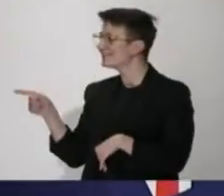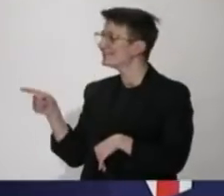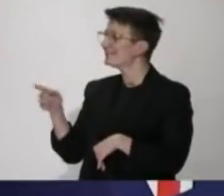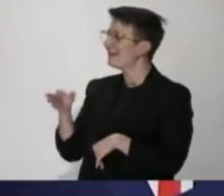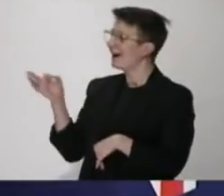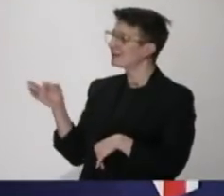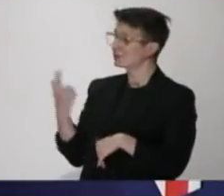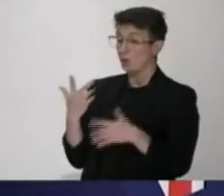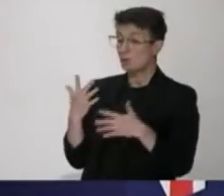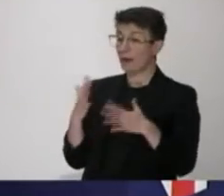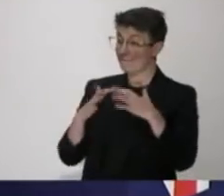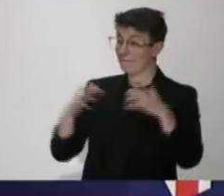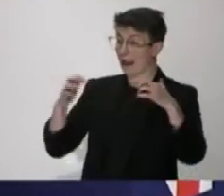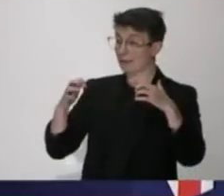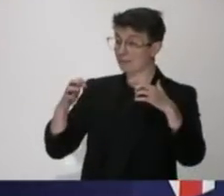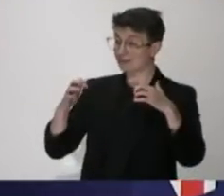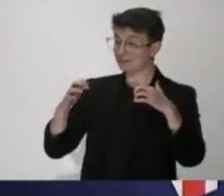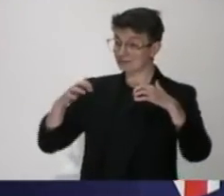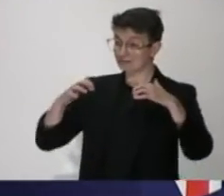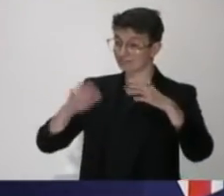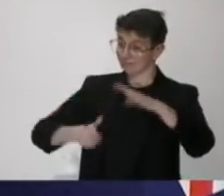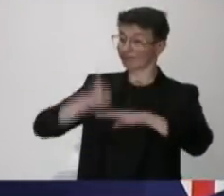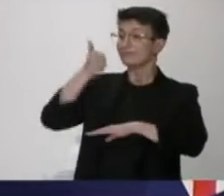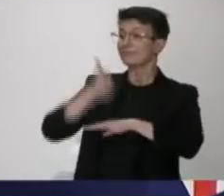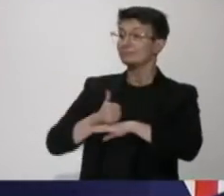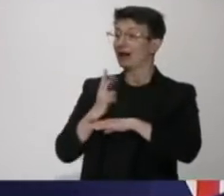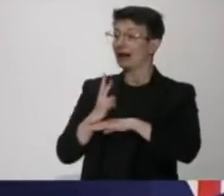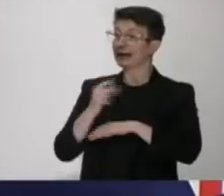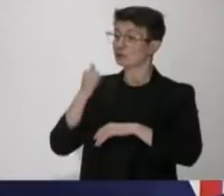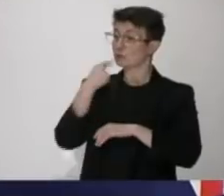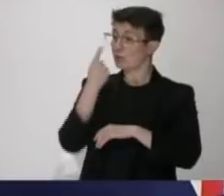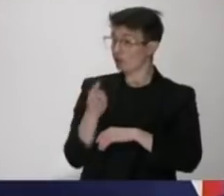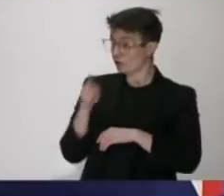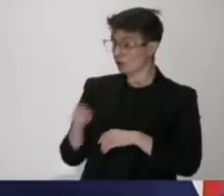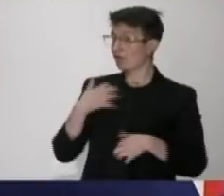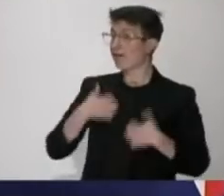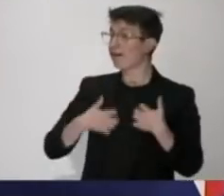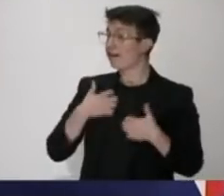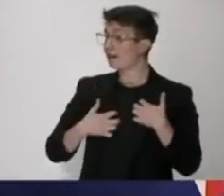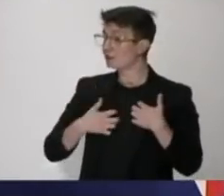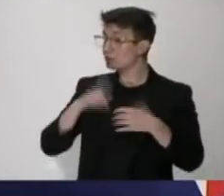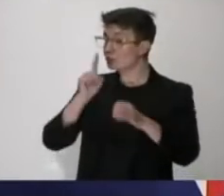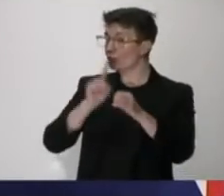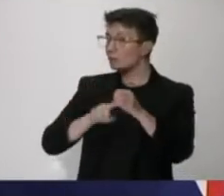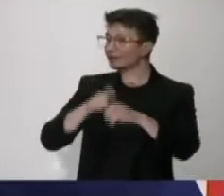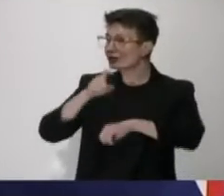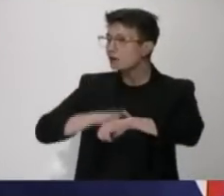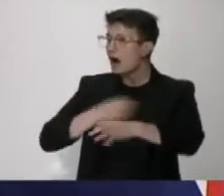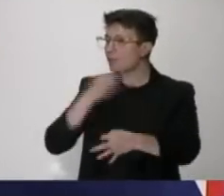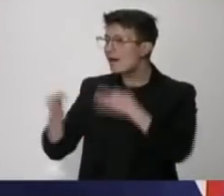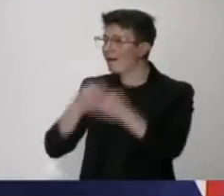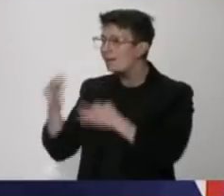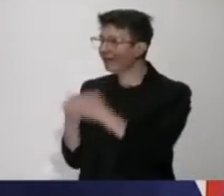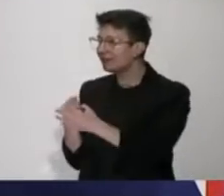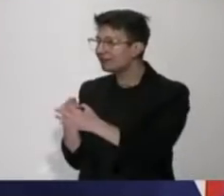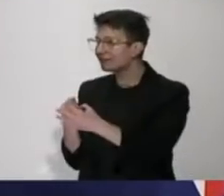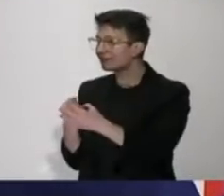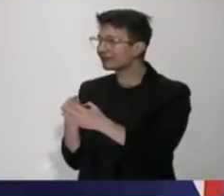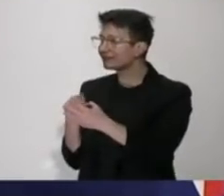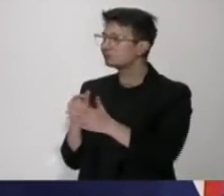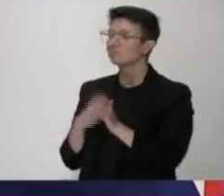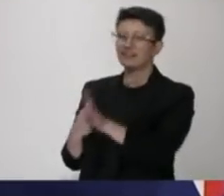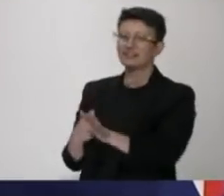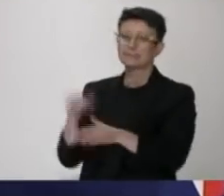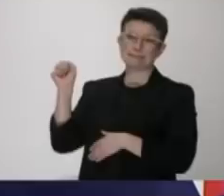resuming tomorrow. How do you feel about that? Are you looking forward to sitting through a few more question times and general debates? I think most people know that I enjoy question